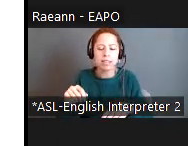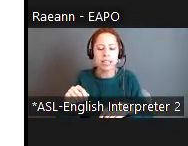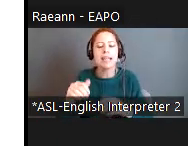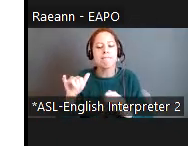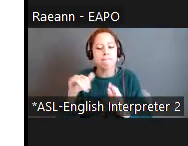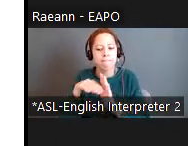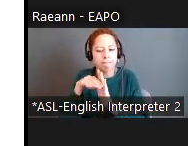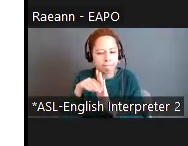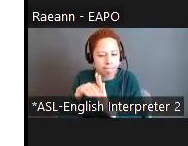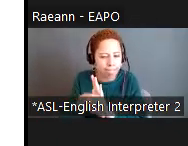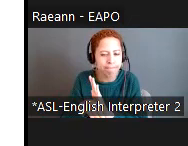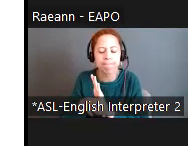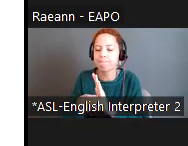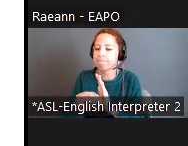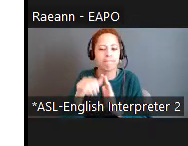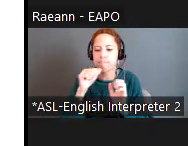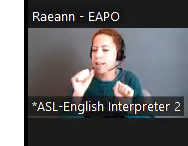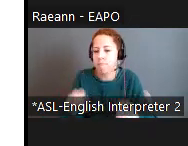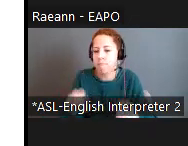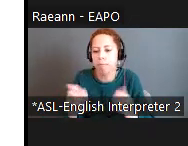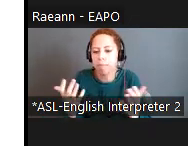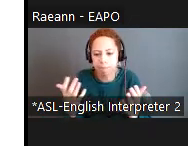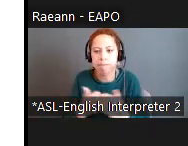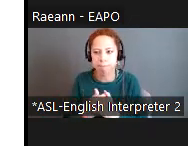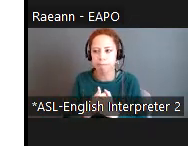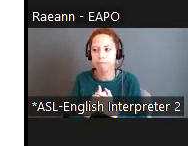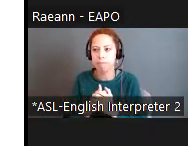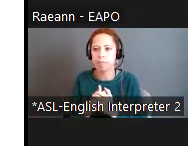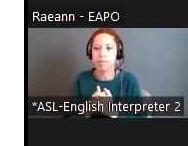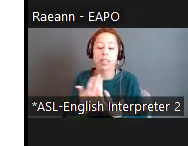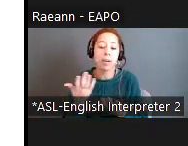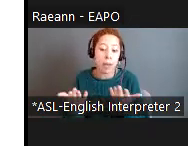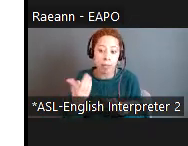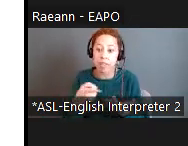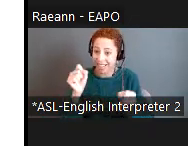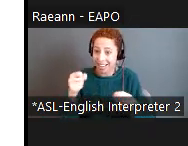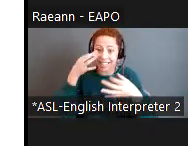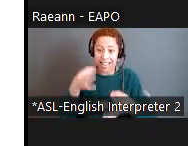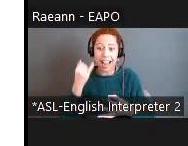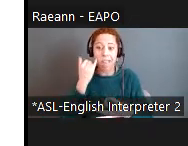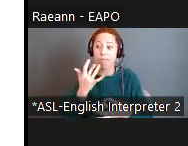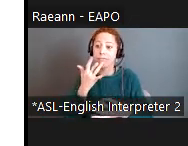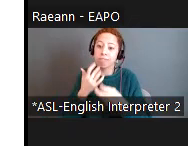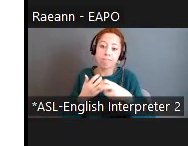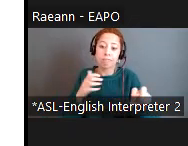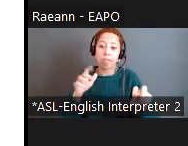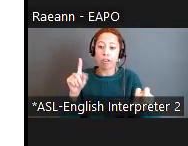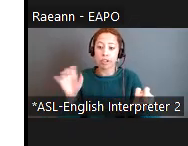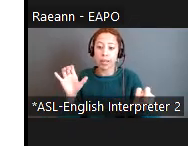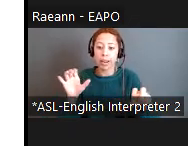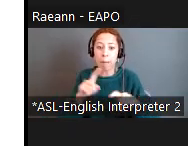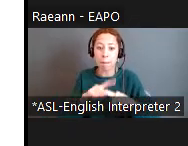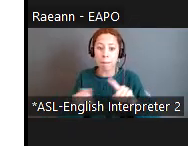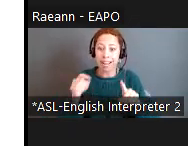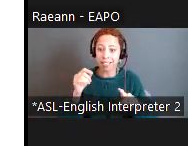fail. Someone might be able to decide whether or not they want to live in a long-term care home, but not if they want a life-saving